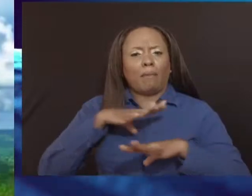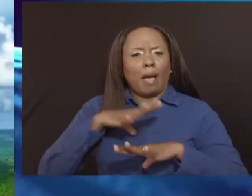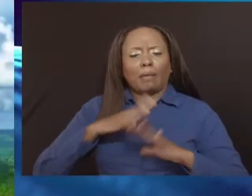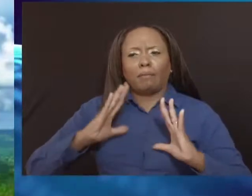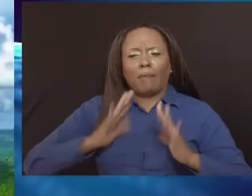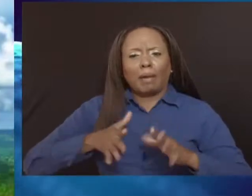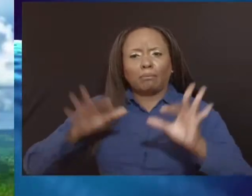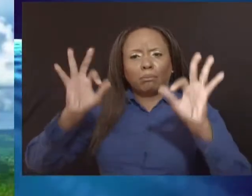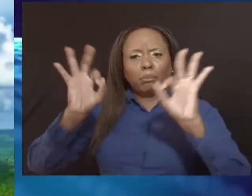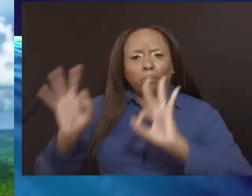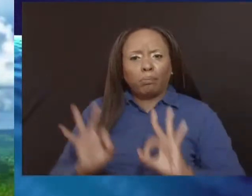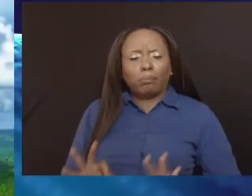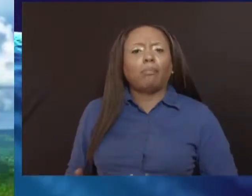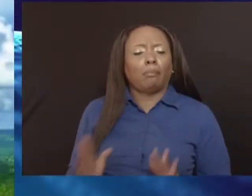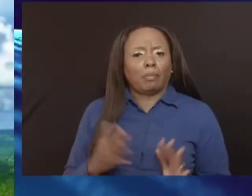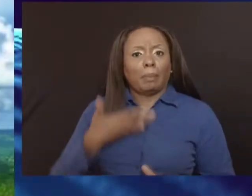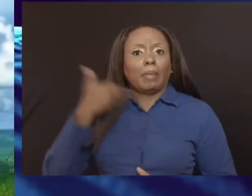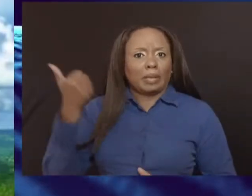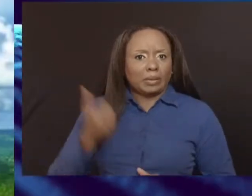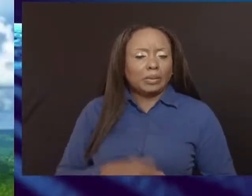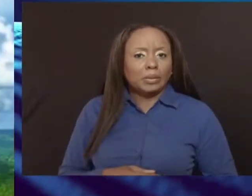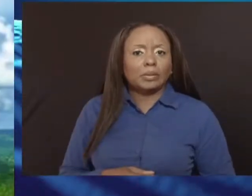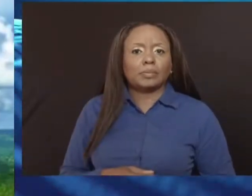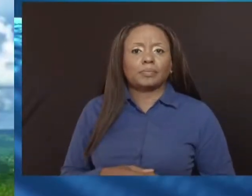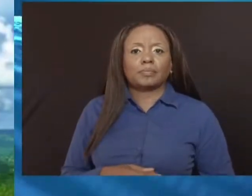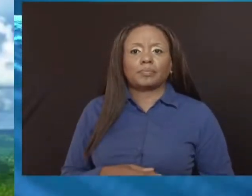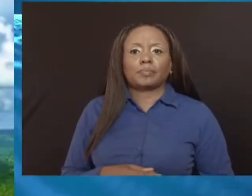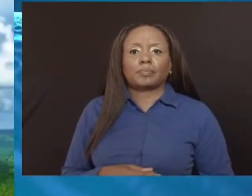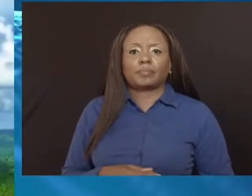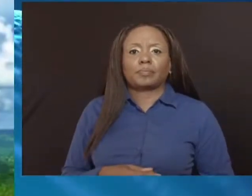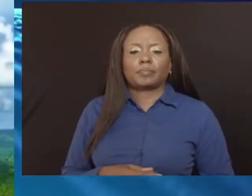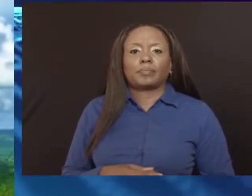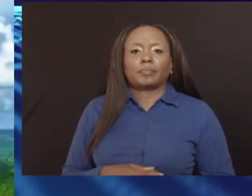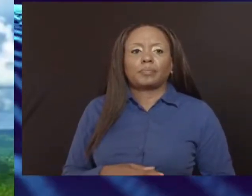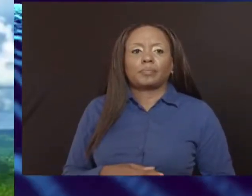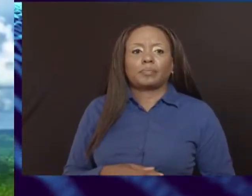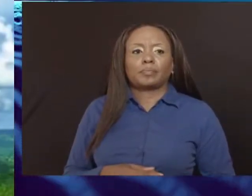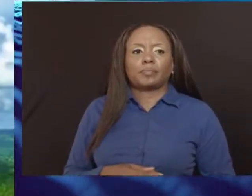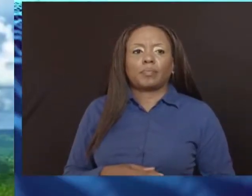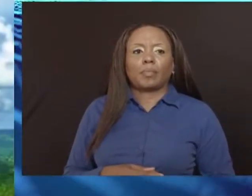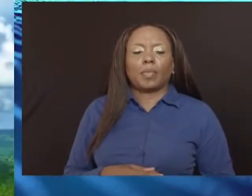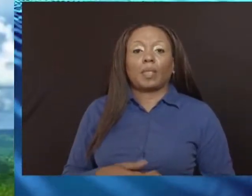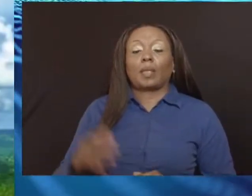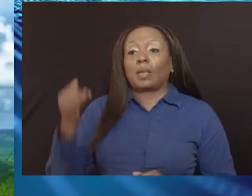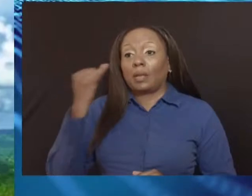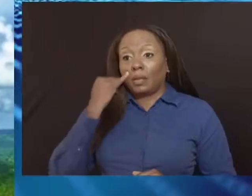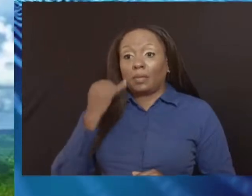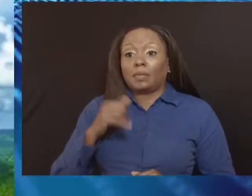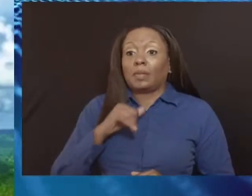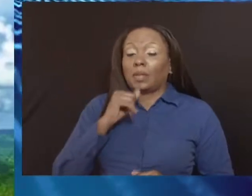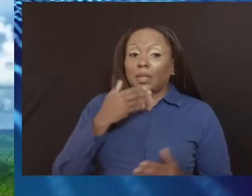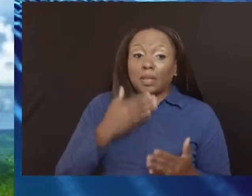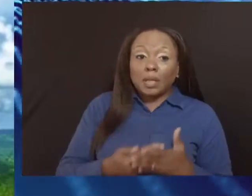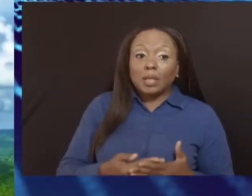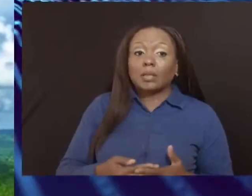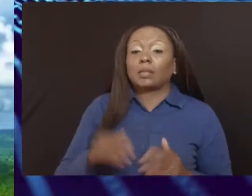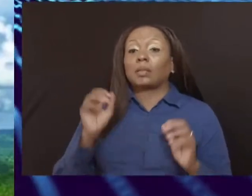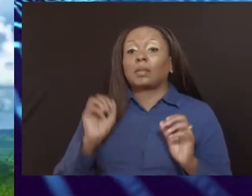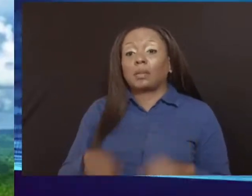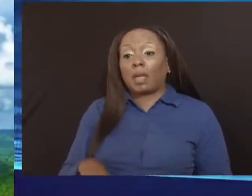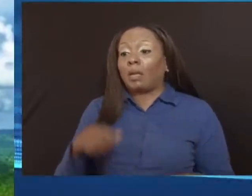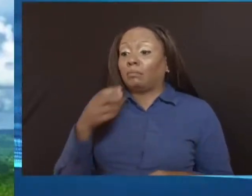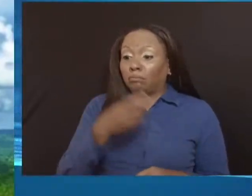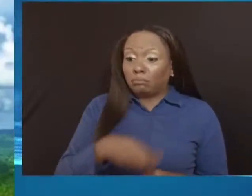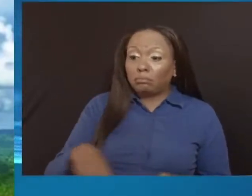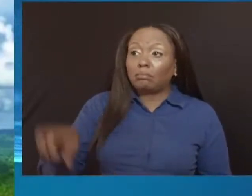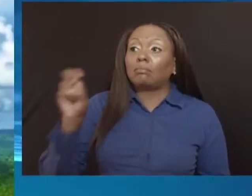best care that you can get on the island. We want you to declare early so that we can move you early,